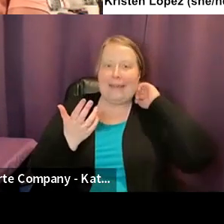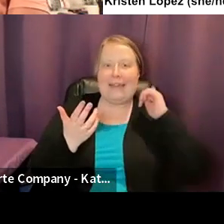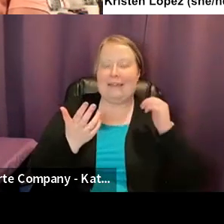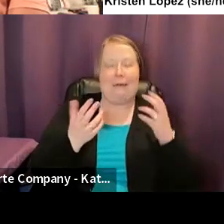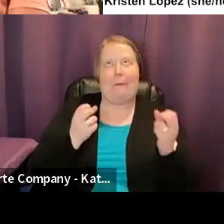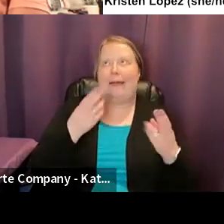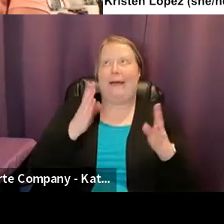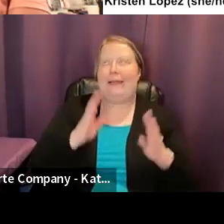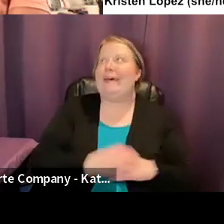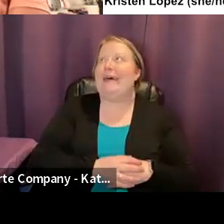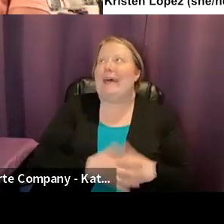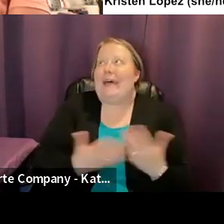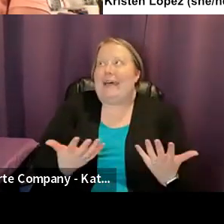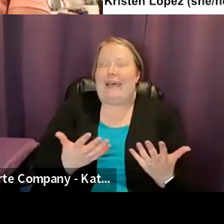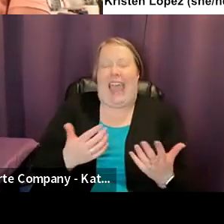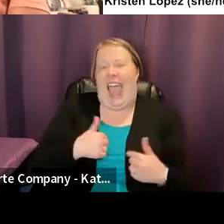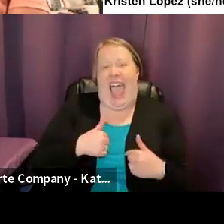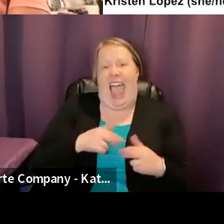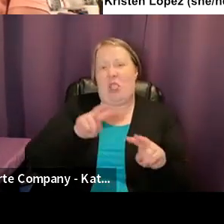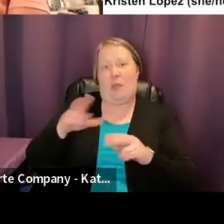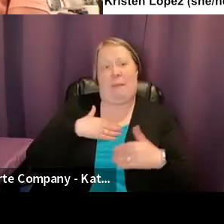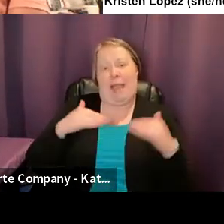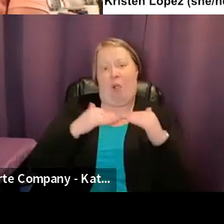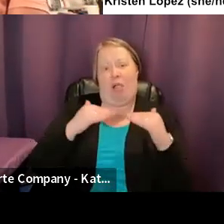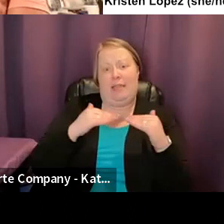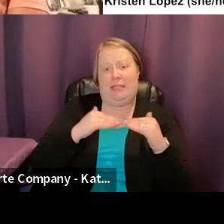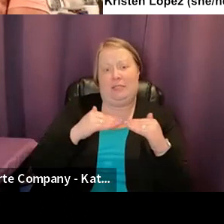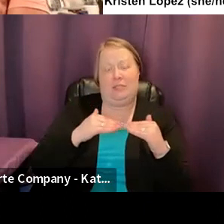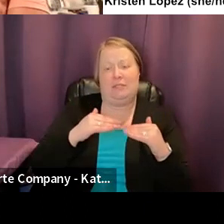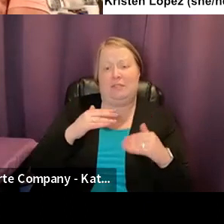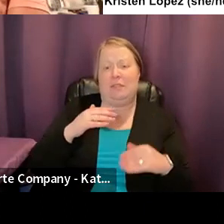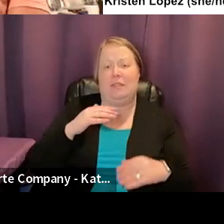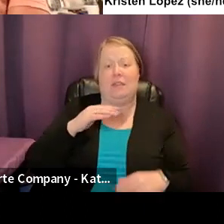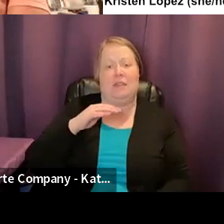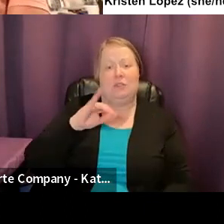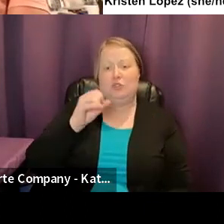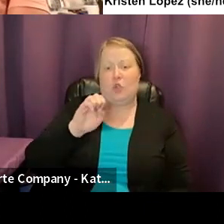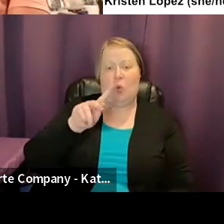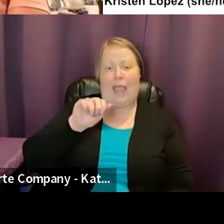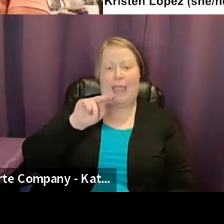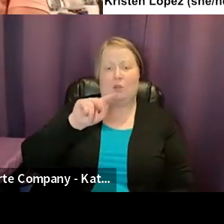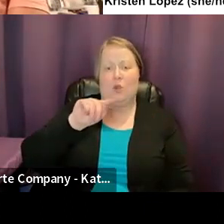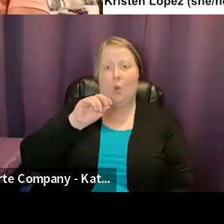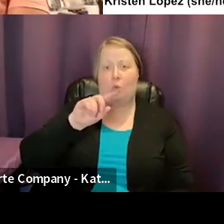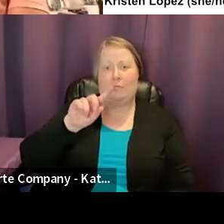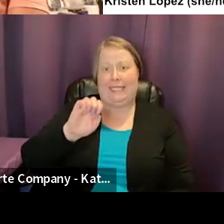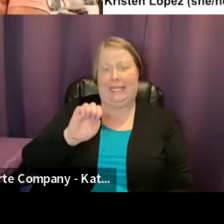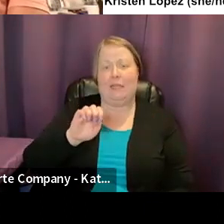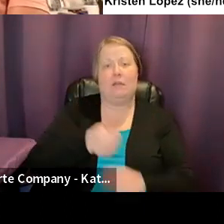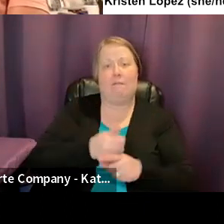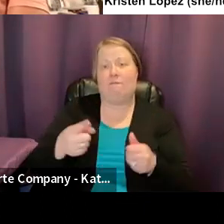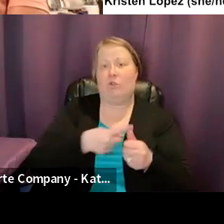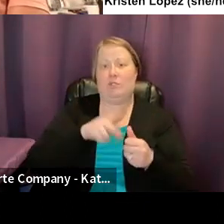oh, gosh. I mean, I look at my colleagues, Jill Pantozzi, who used to write for IO9, first disabled editor I ever